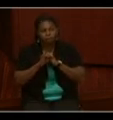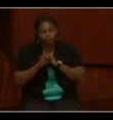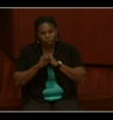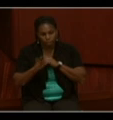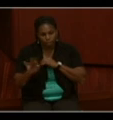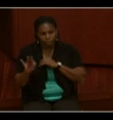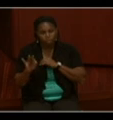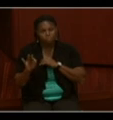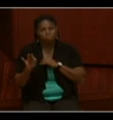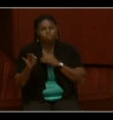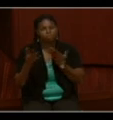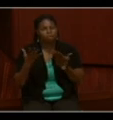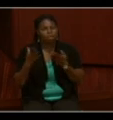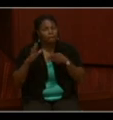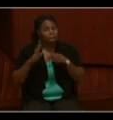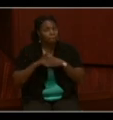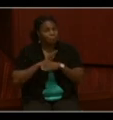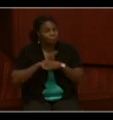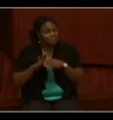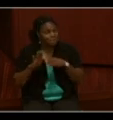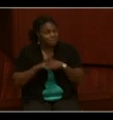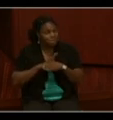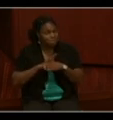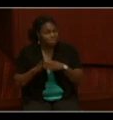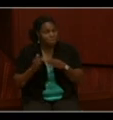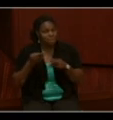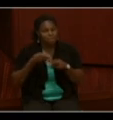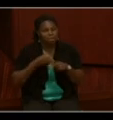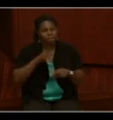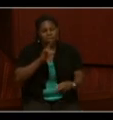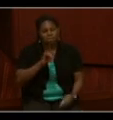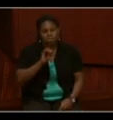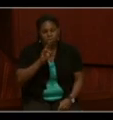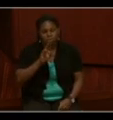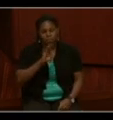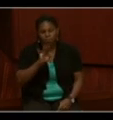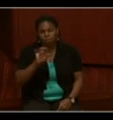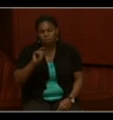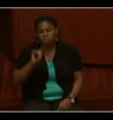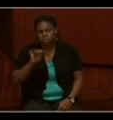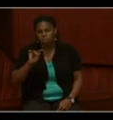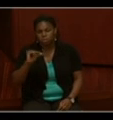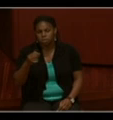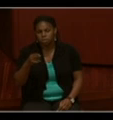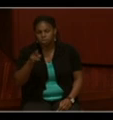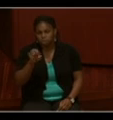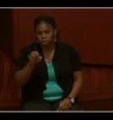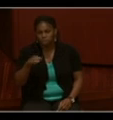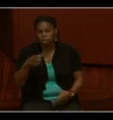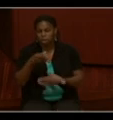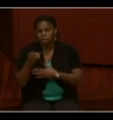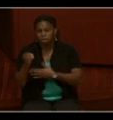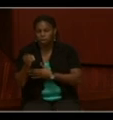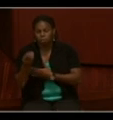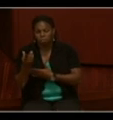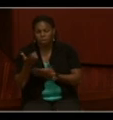an alleged business in which was called Tuck Tongue Company in Seattle, Washington. And this is circa